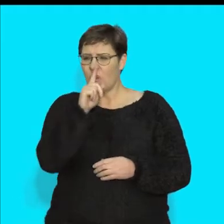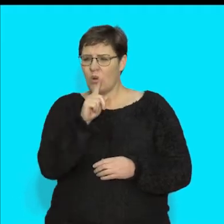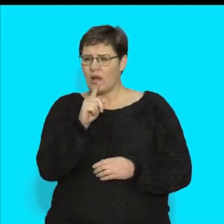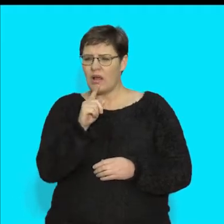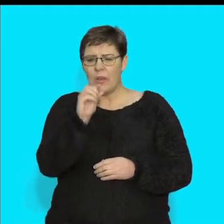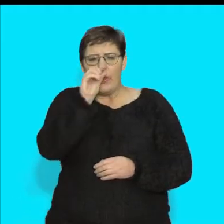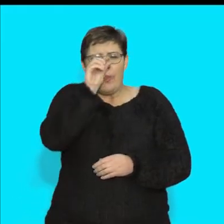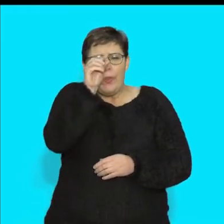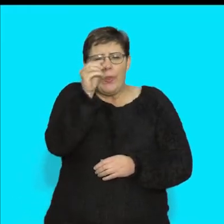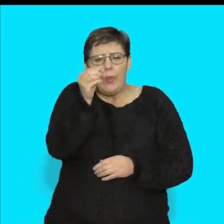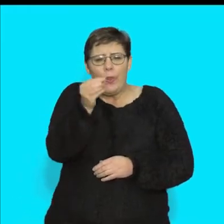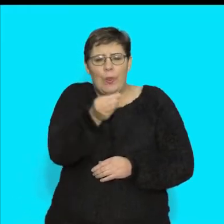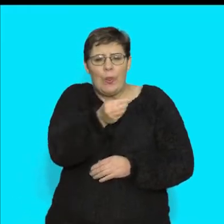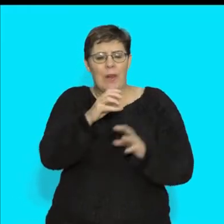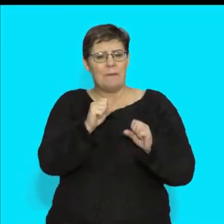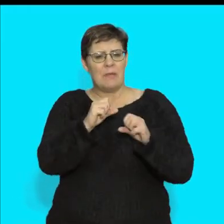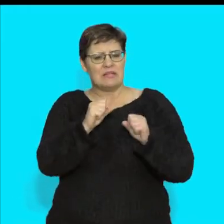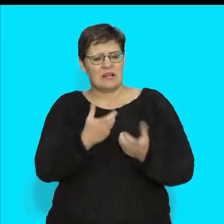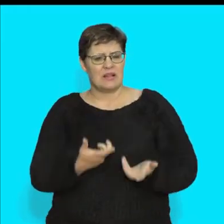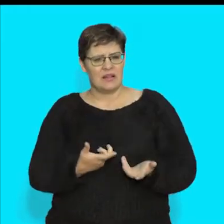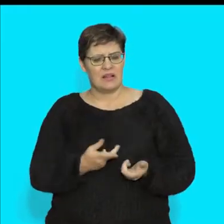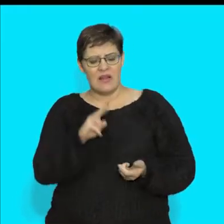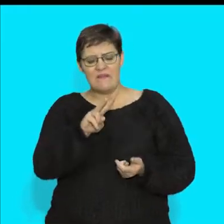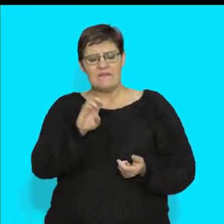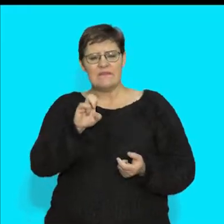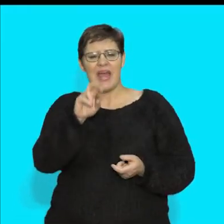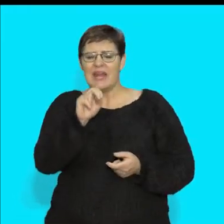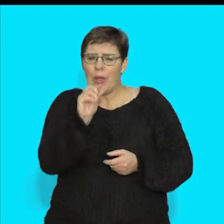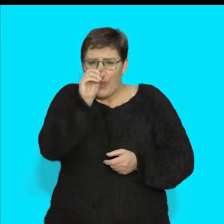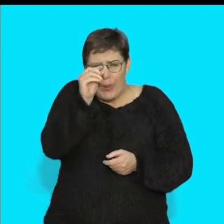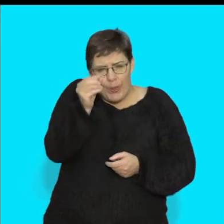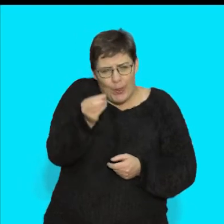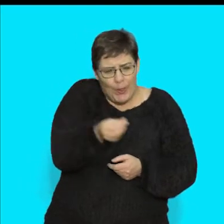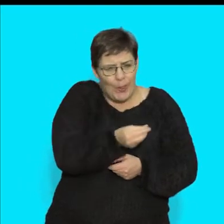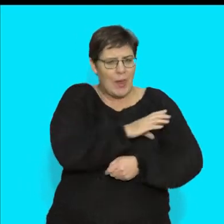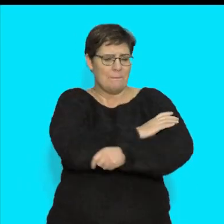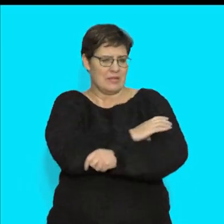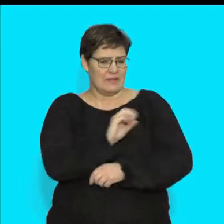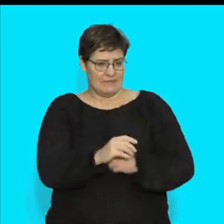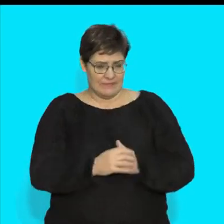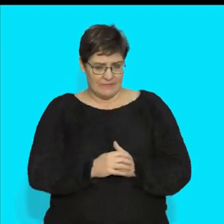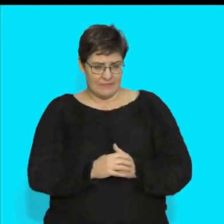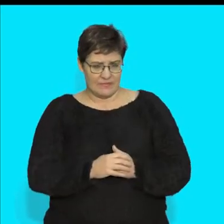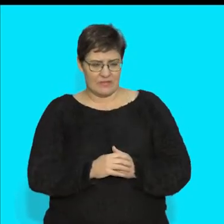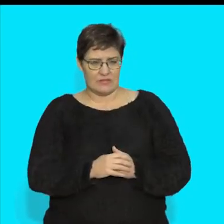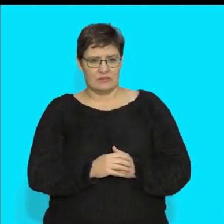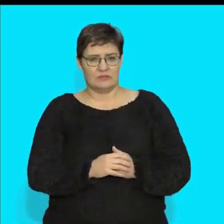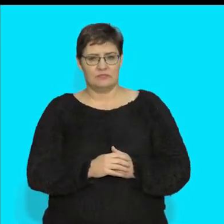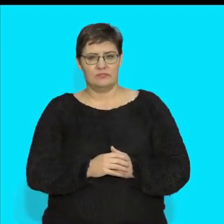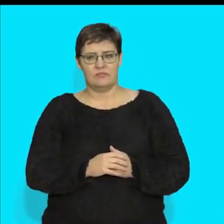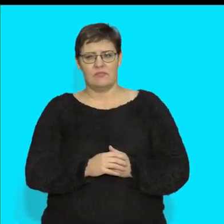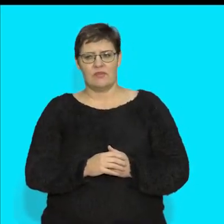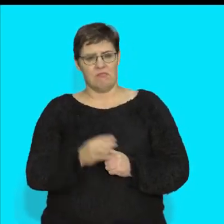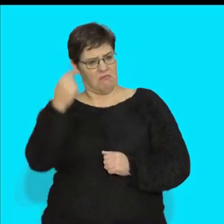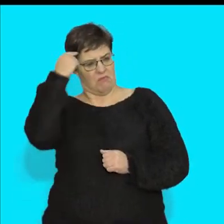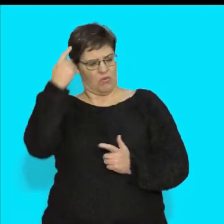this very thin layer of muscle. A vein has a very thin layer of muscle in it, okay?